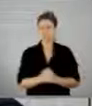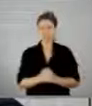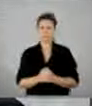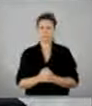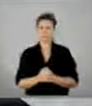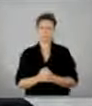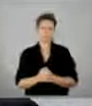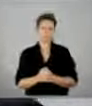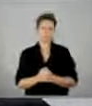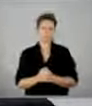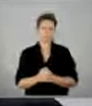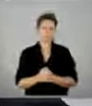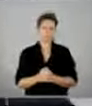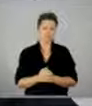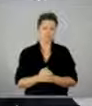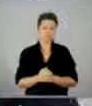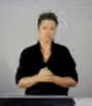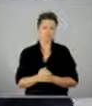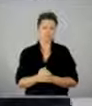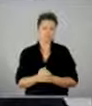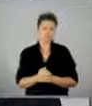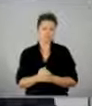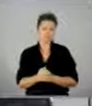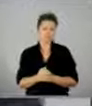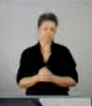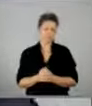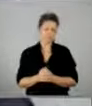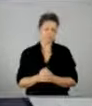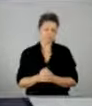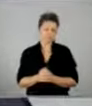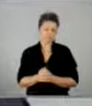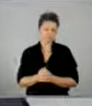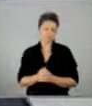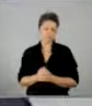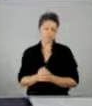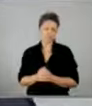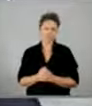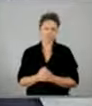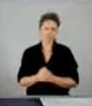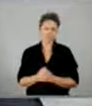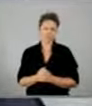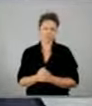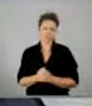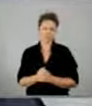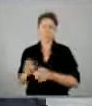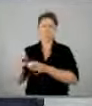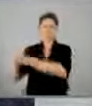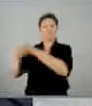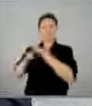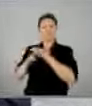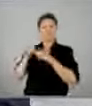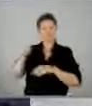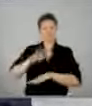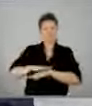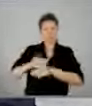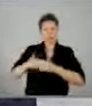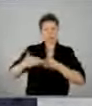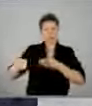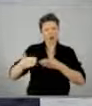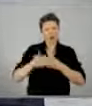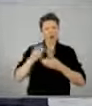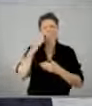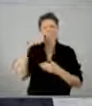The one by the Deputy Secretary and the one being from Celia Hammond. Yep. What's your time frame for those reviews and will you commit to making the findings of them